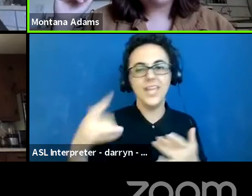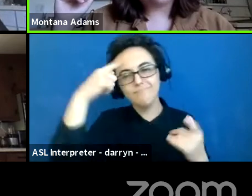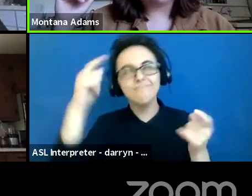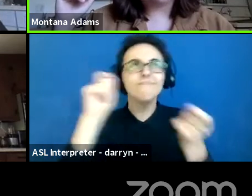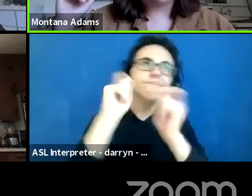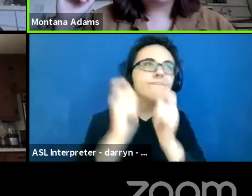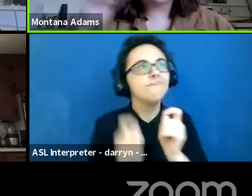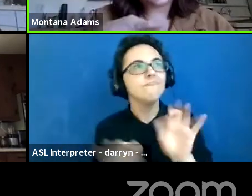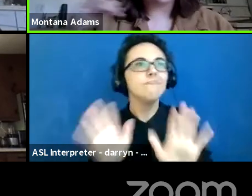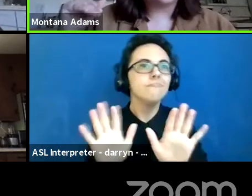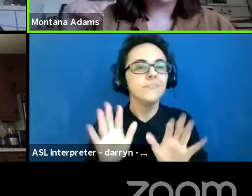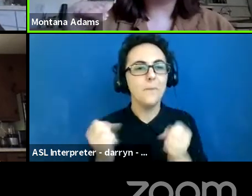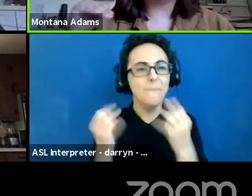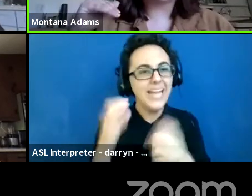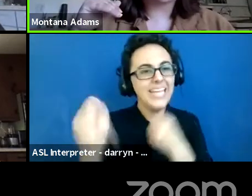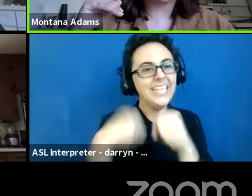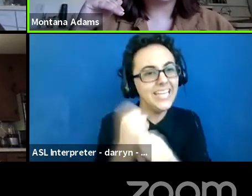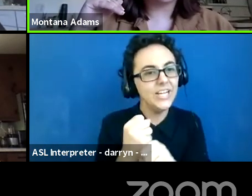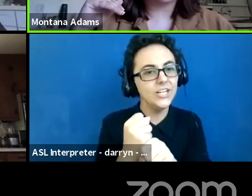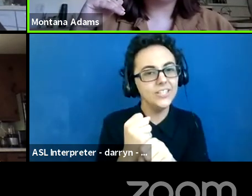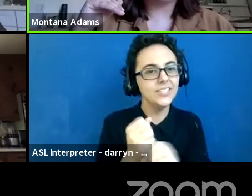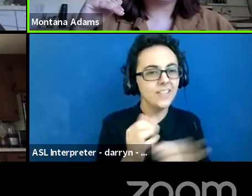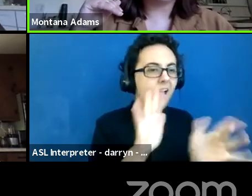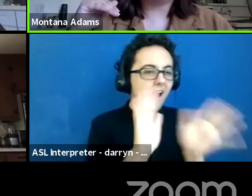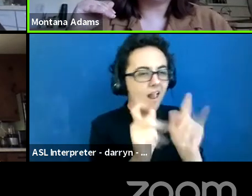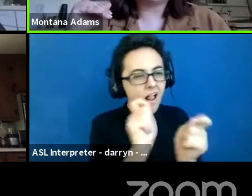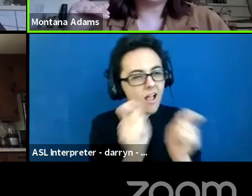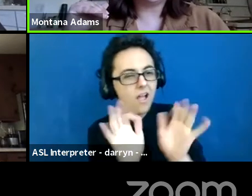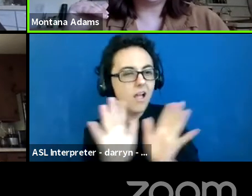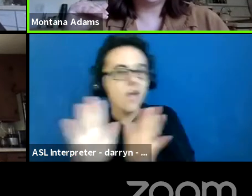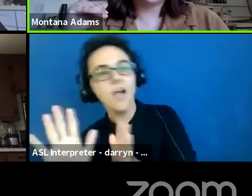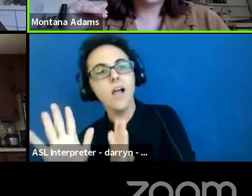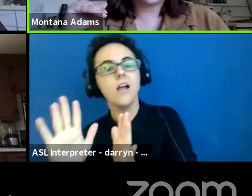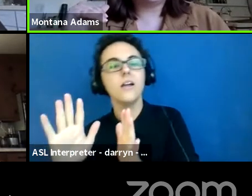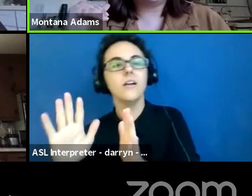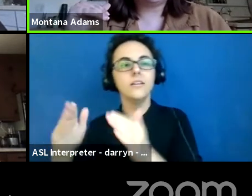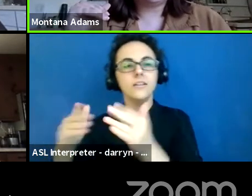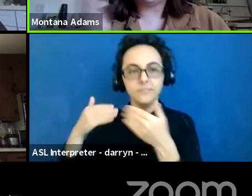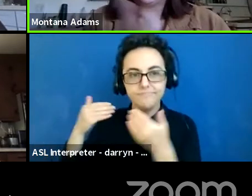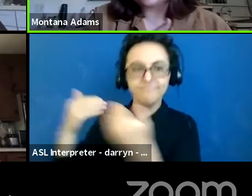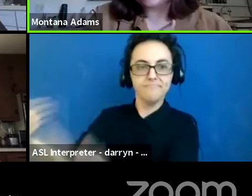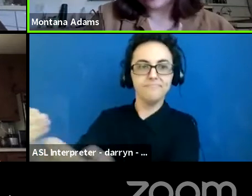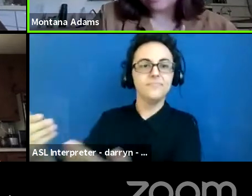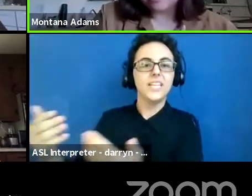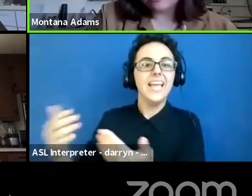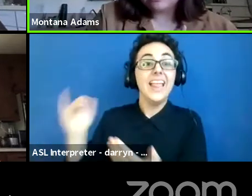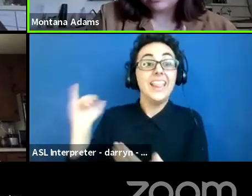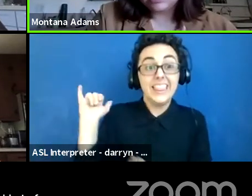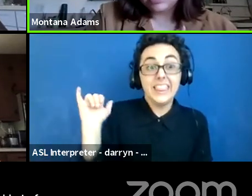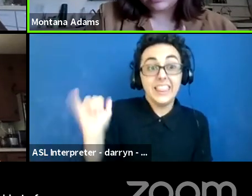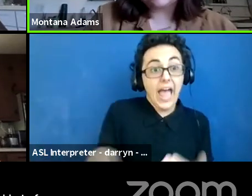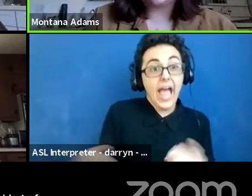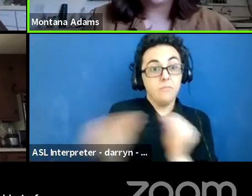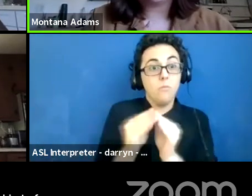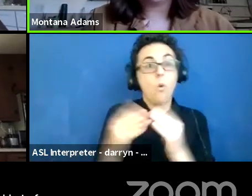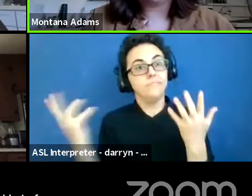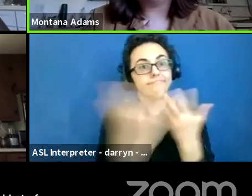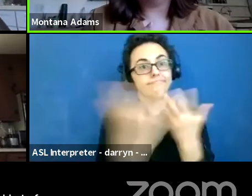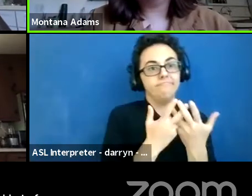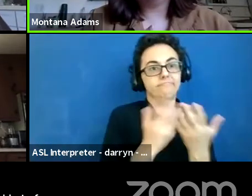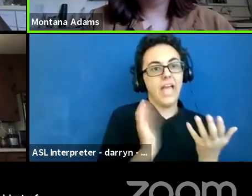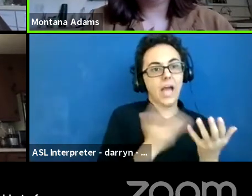That whole style is more relatable to kind of Indigenous worldviews than